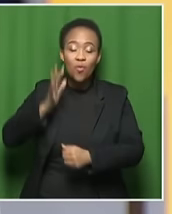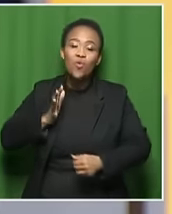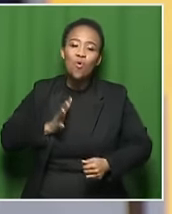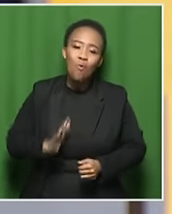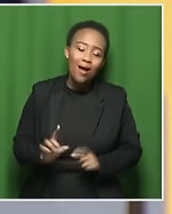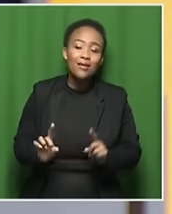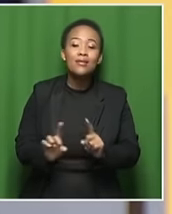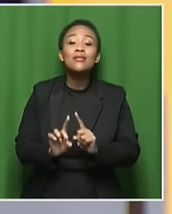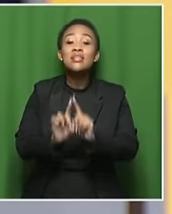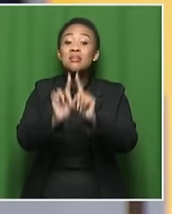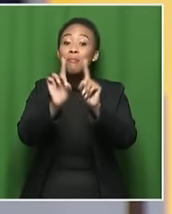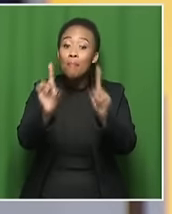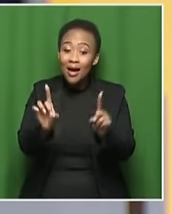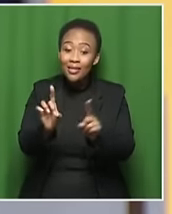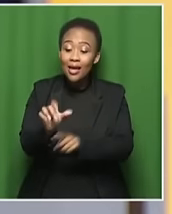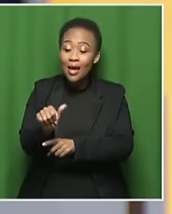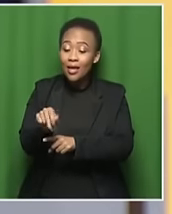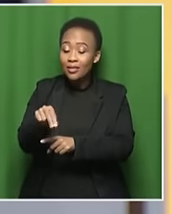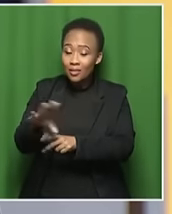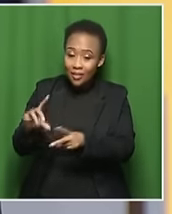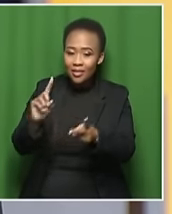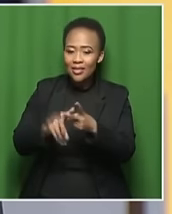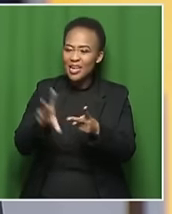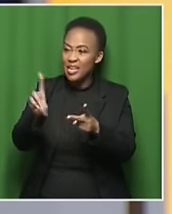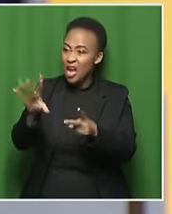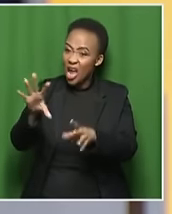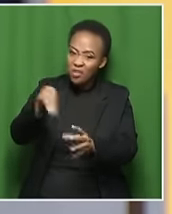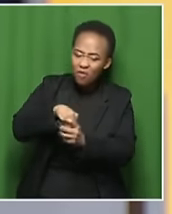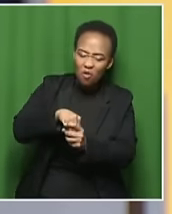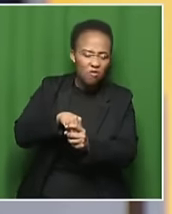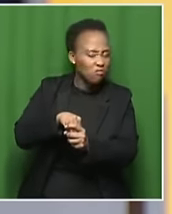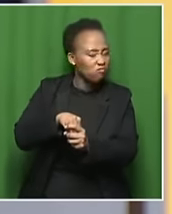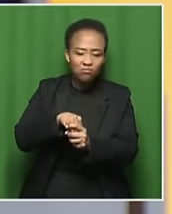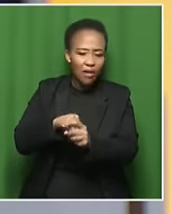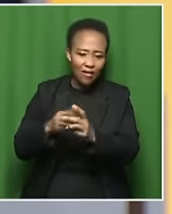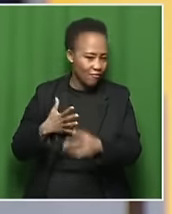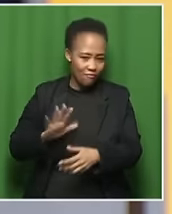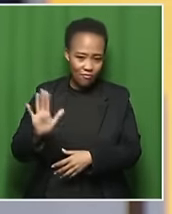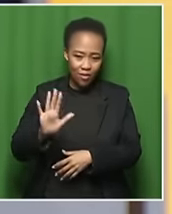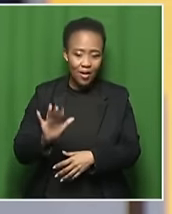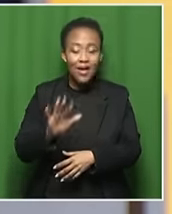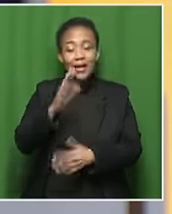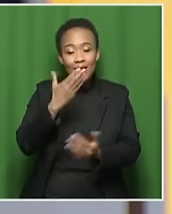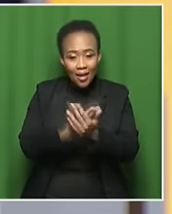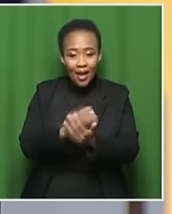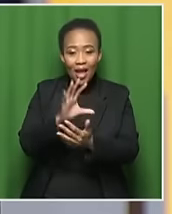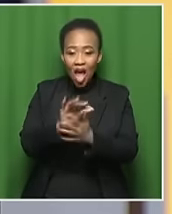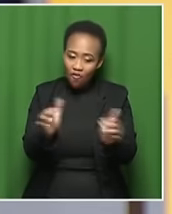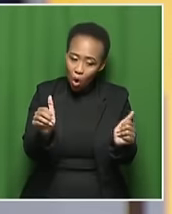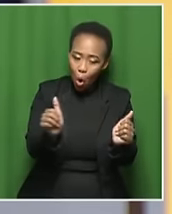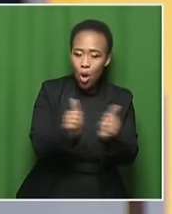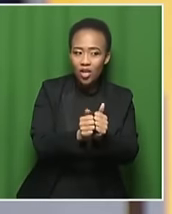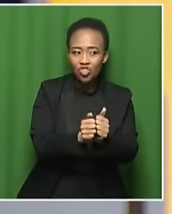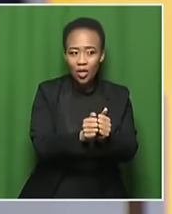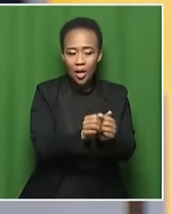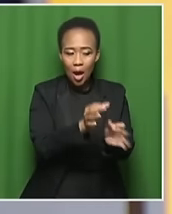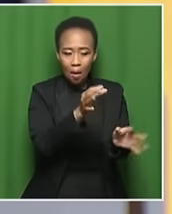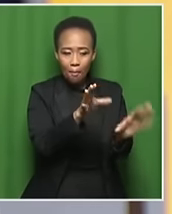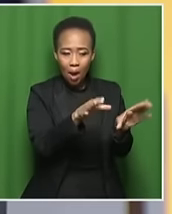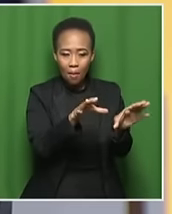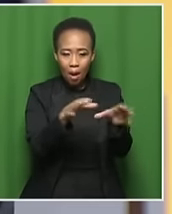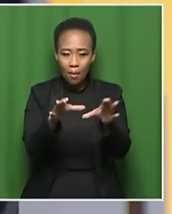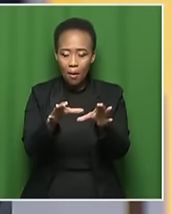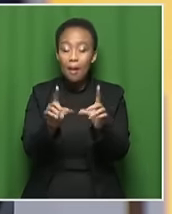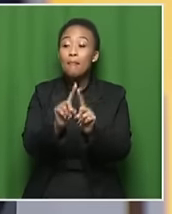involve the ANC and the Democratic Alliance. If we can have a coalition of parties outside of the